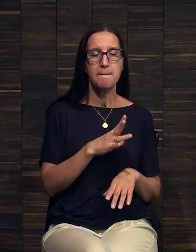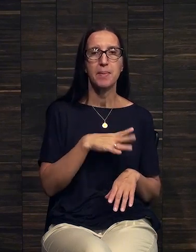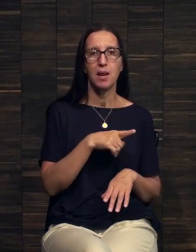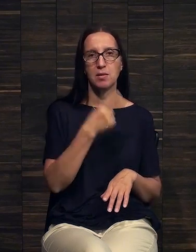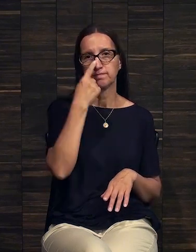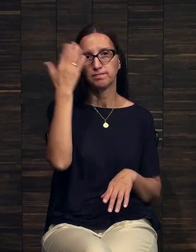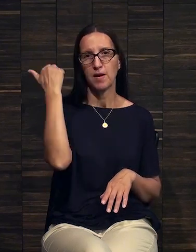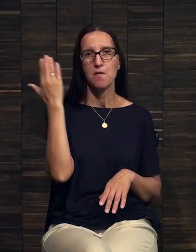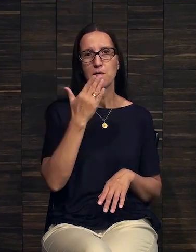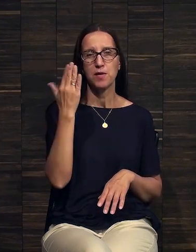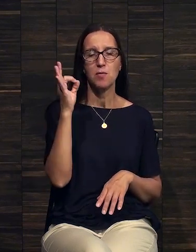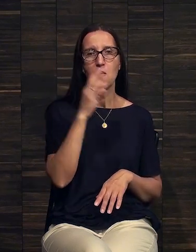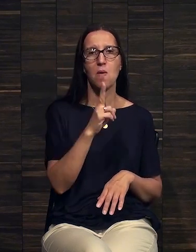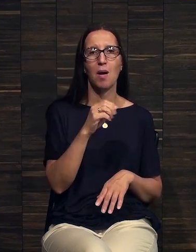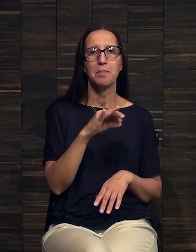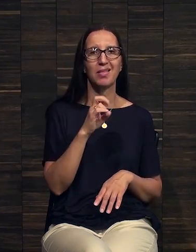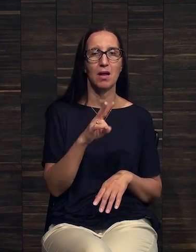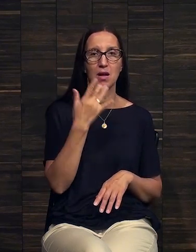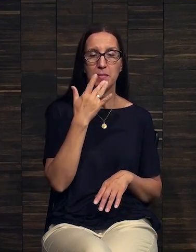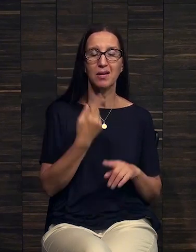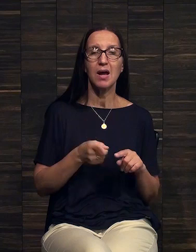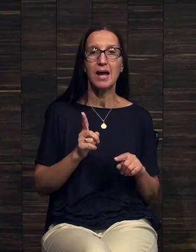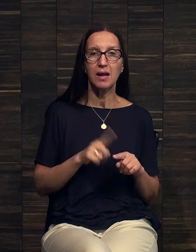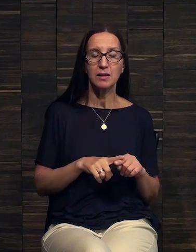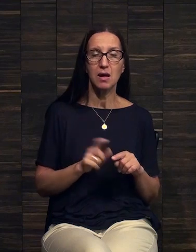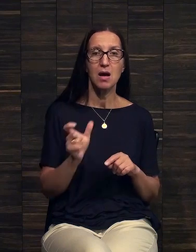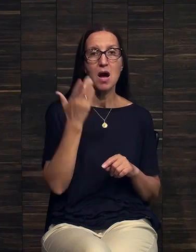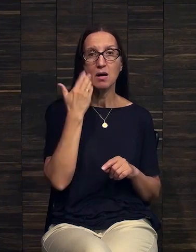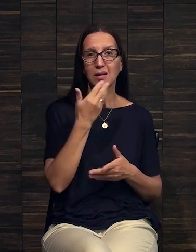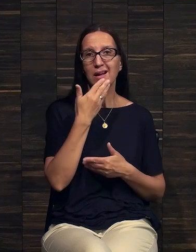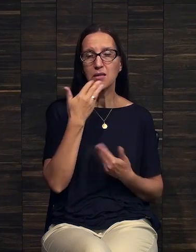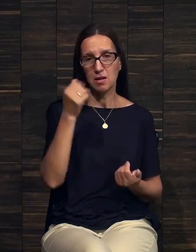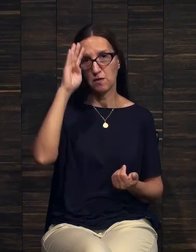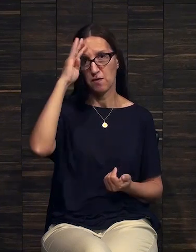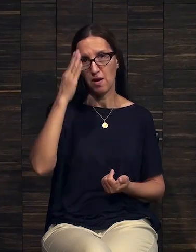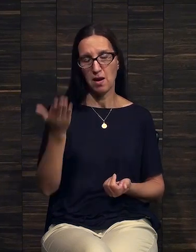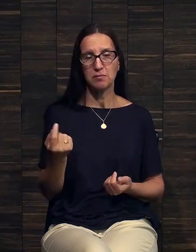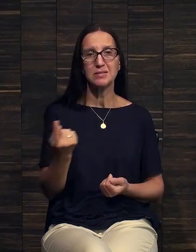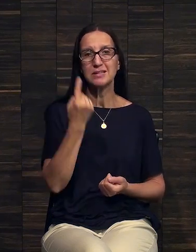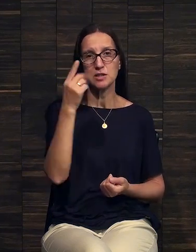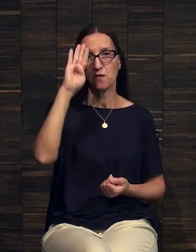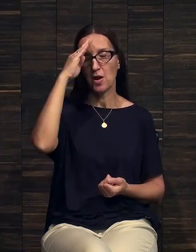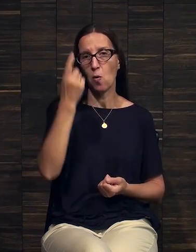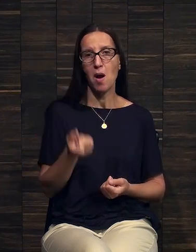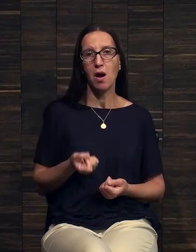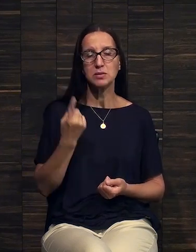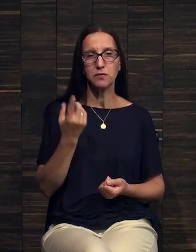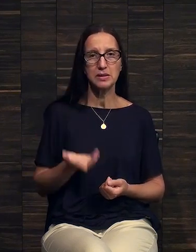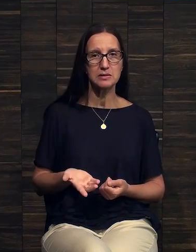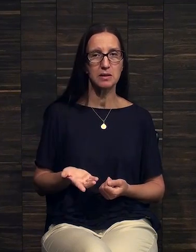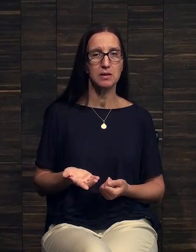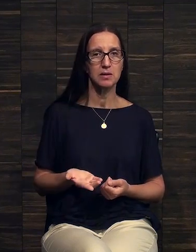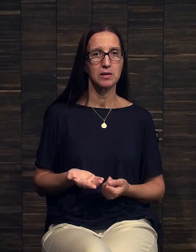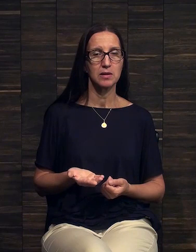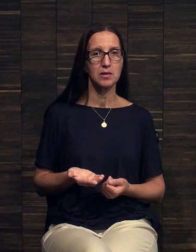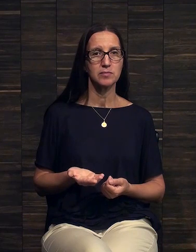and this was the base for Captain America. This was the period when